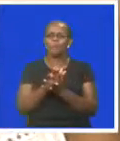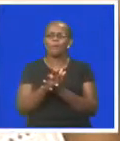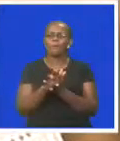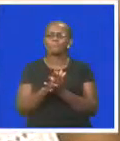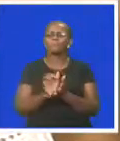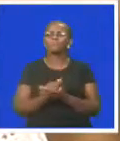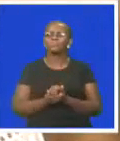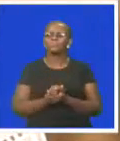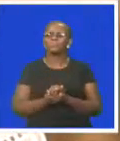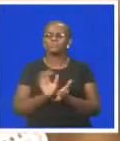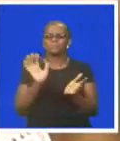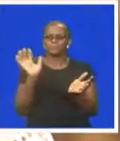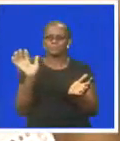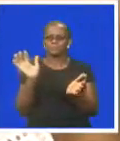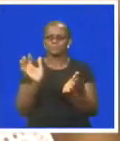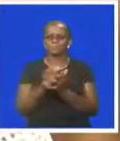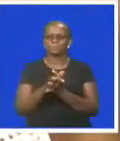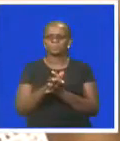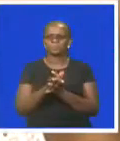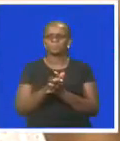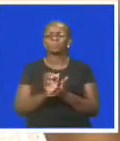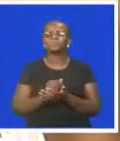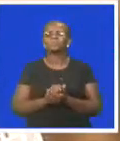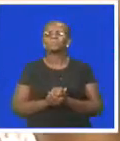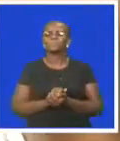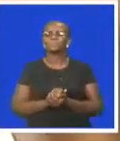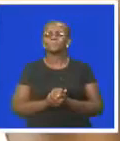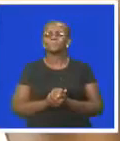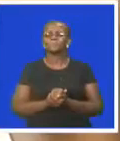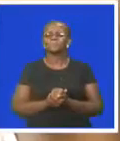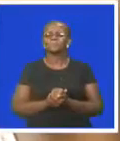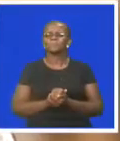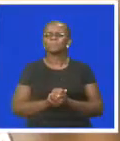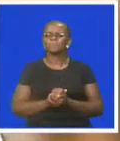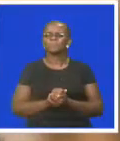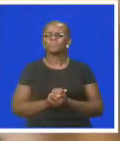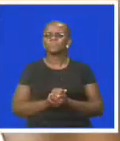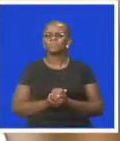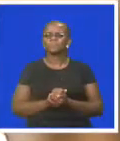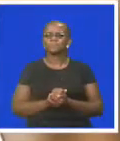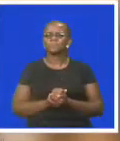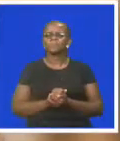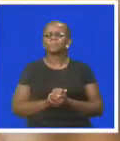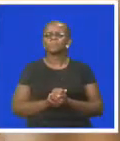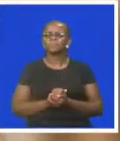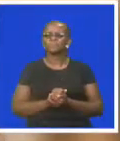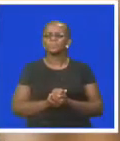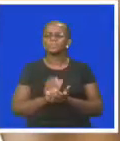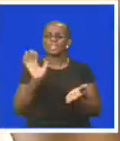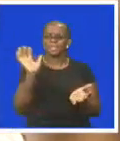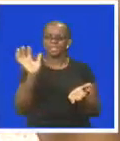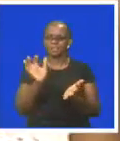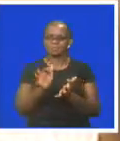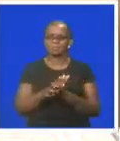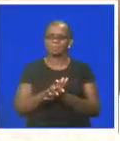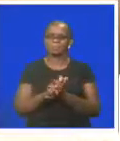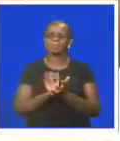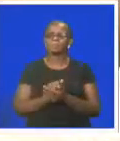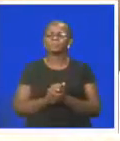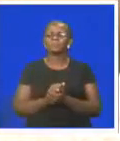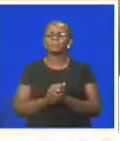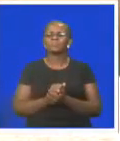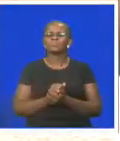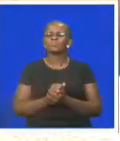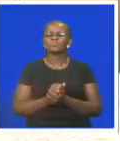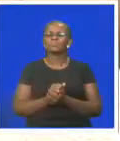we usually call it a hippo, but it's a hippopotamus, and in short form it's a hippo. This is a hippo. And